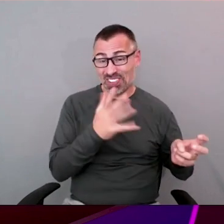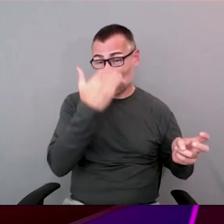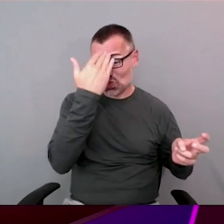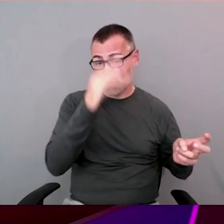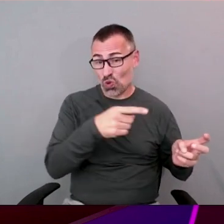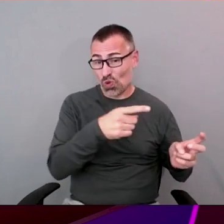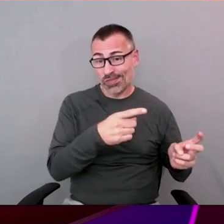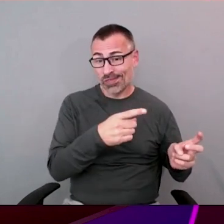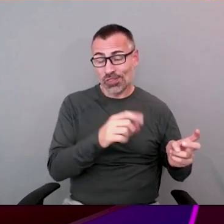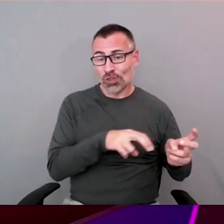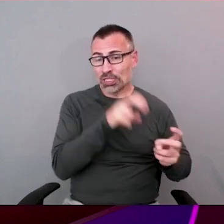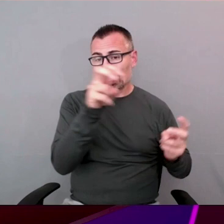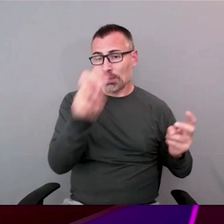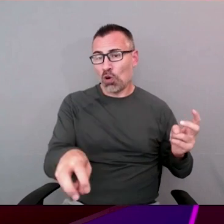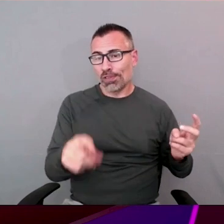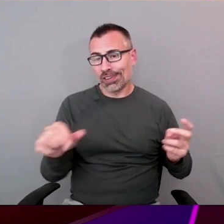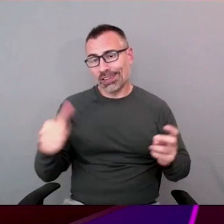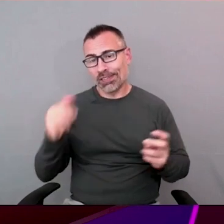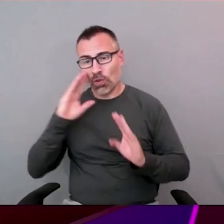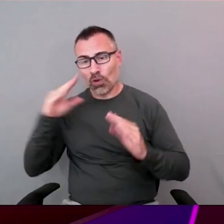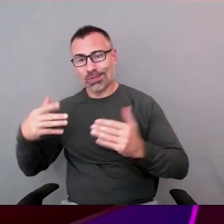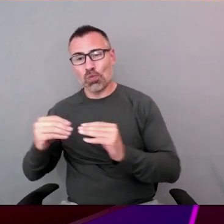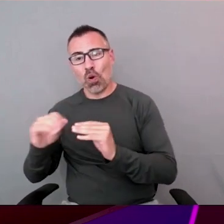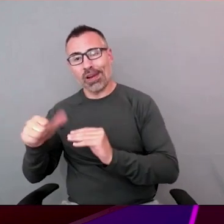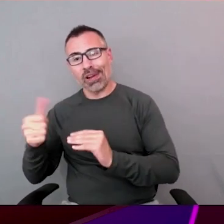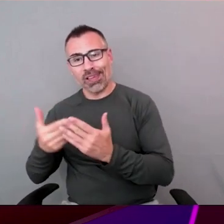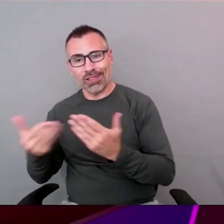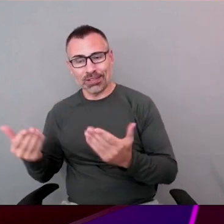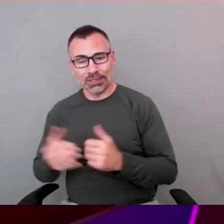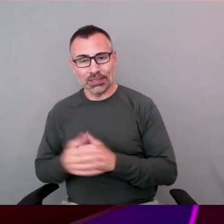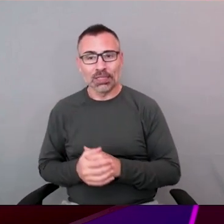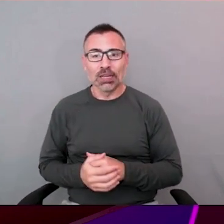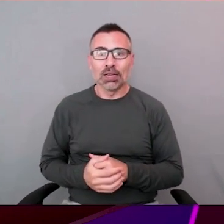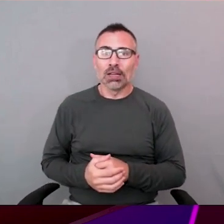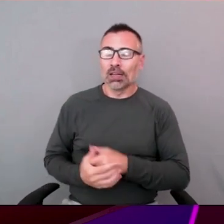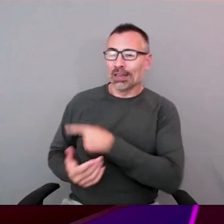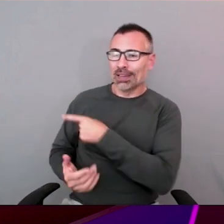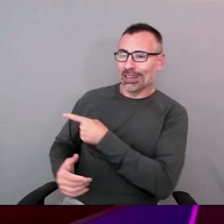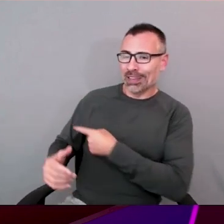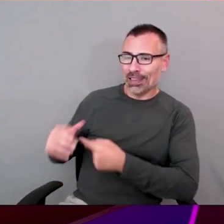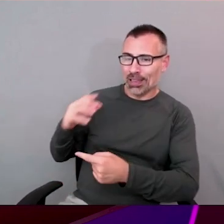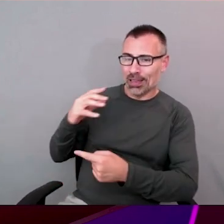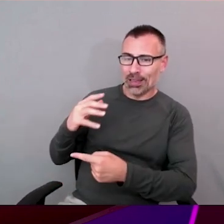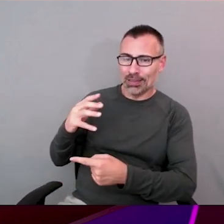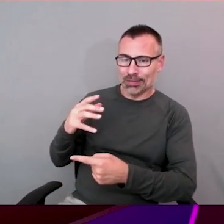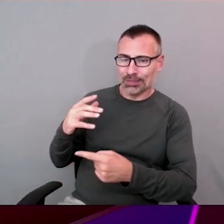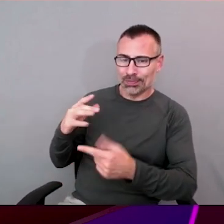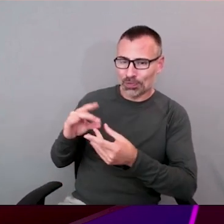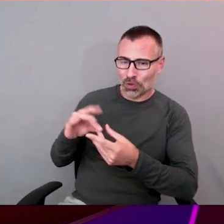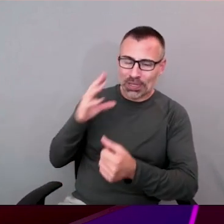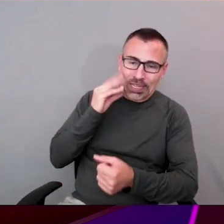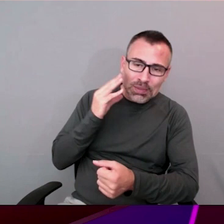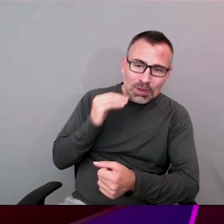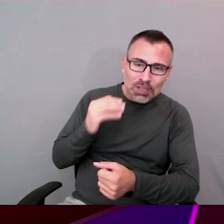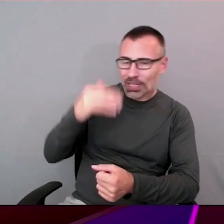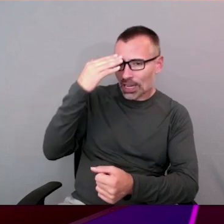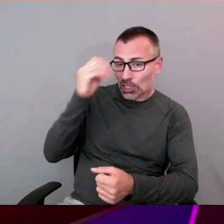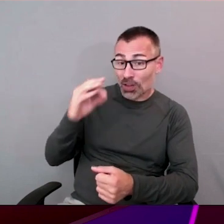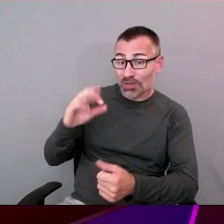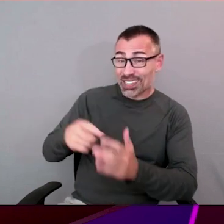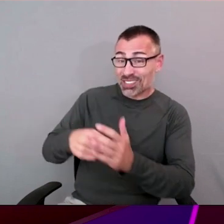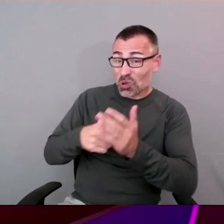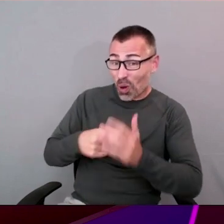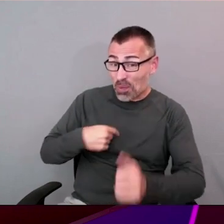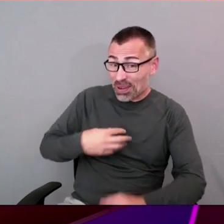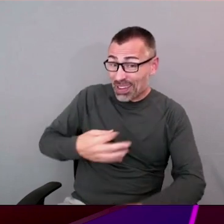and you can spend less time studying on. And you mentioned experience, and it says like knowledge of. Do I have to be an expert in any of these? No,